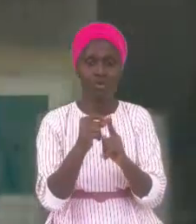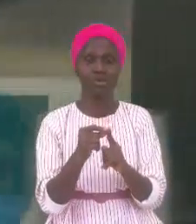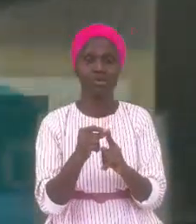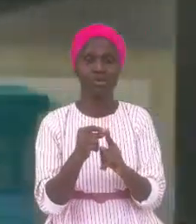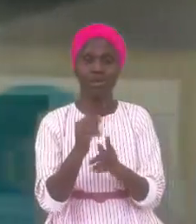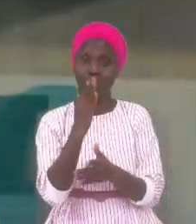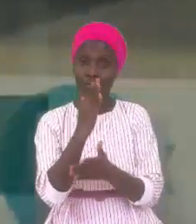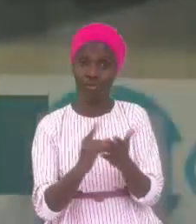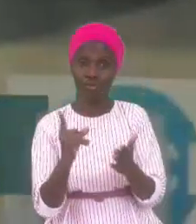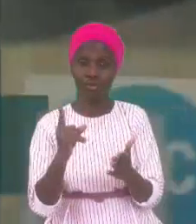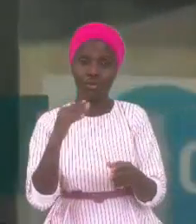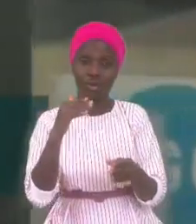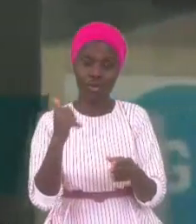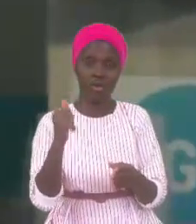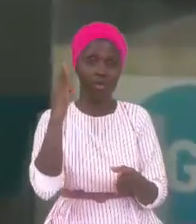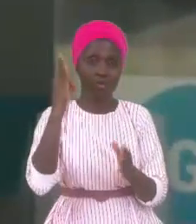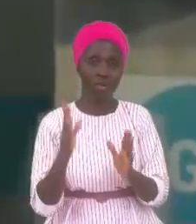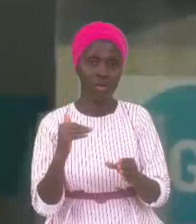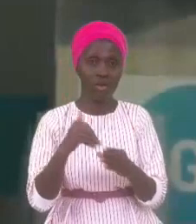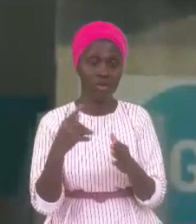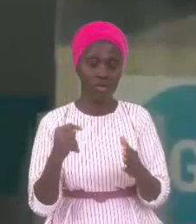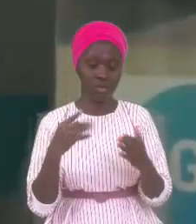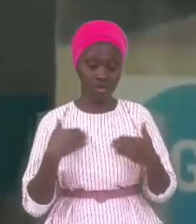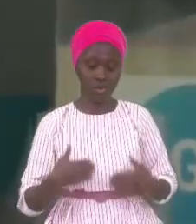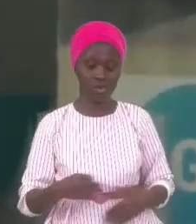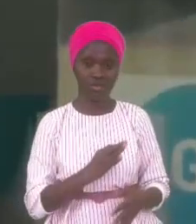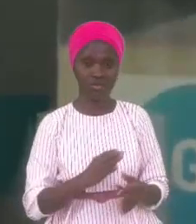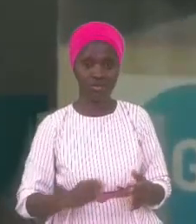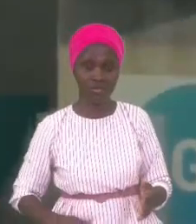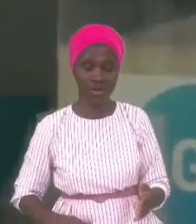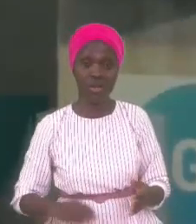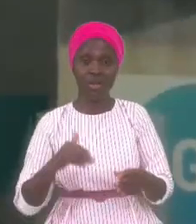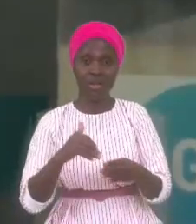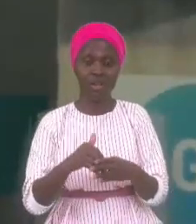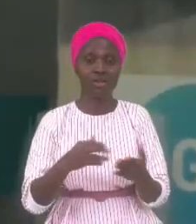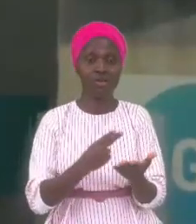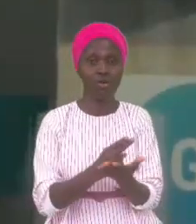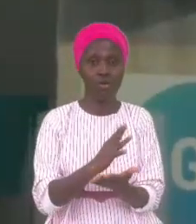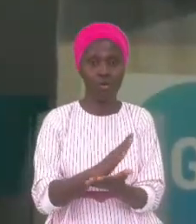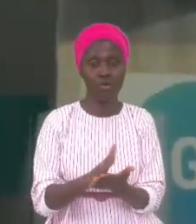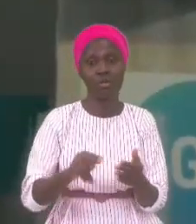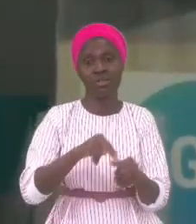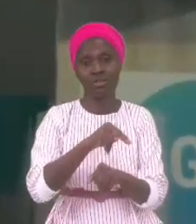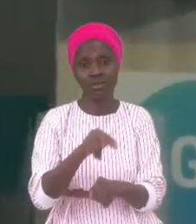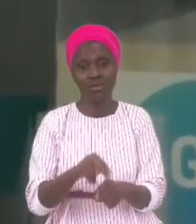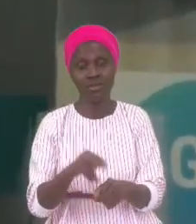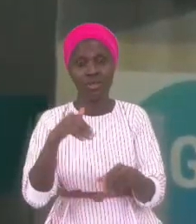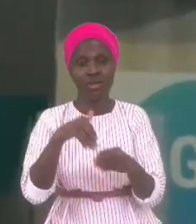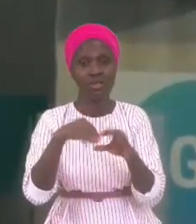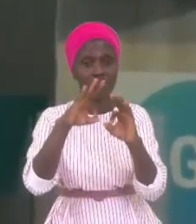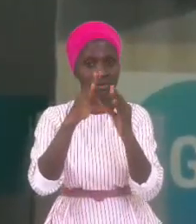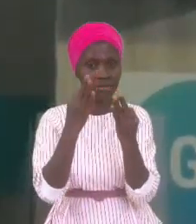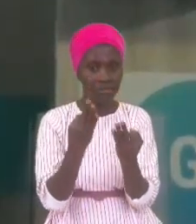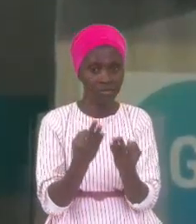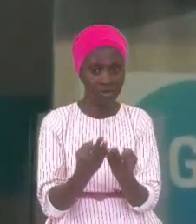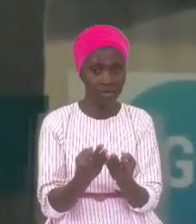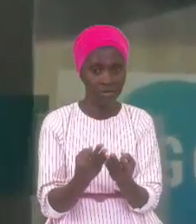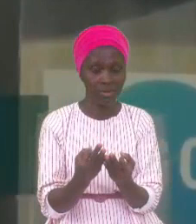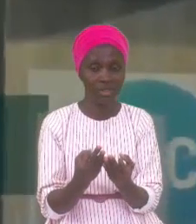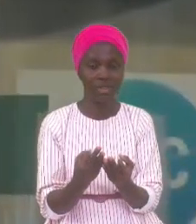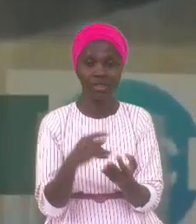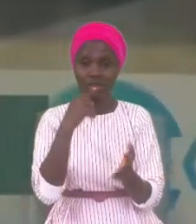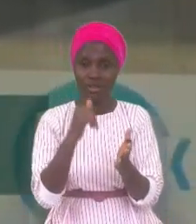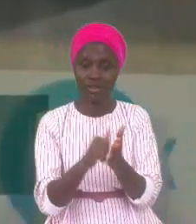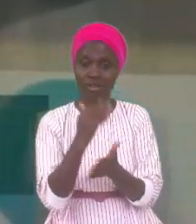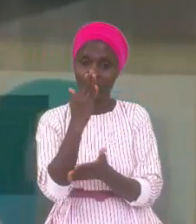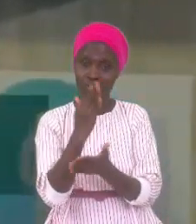in the flock, in the building, in the holy nation, in the household, when we say somebody is a minister in the body of Christ,